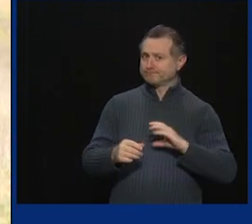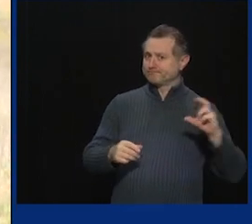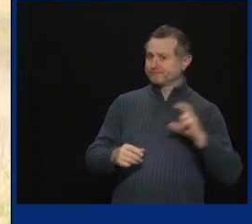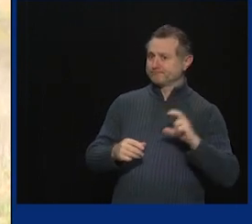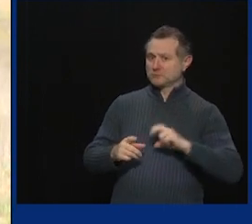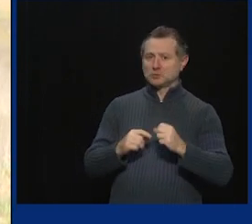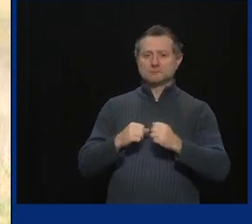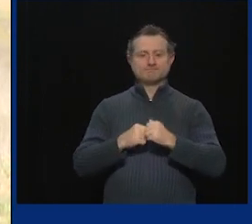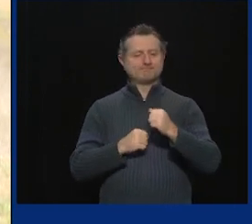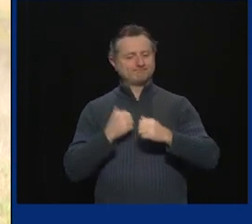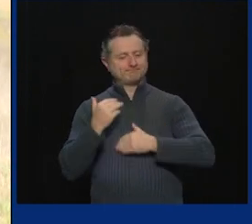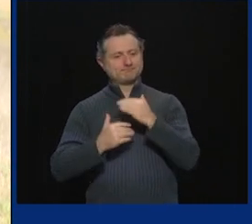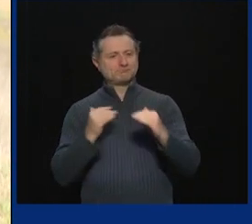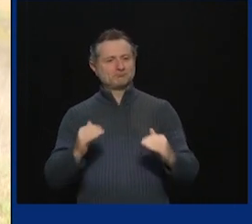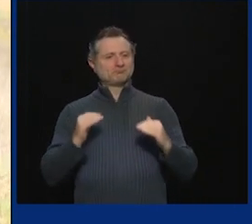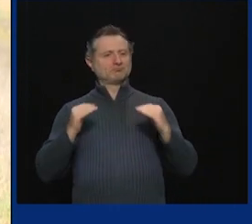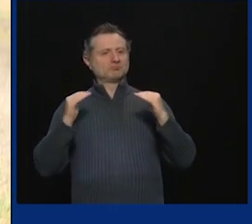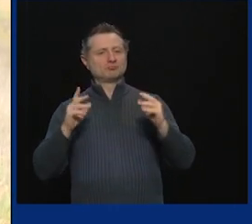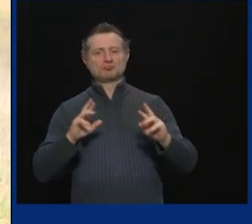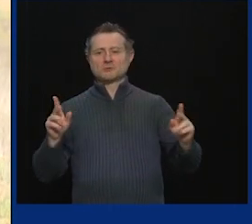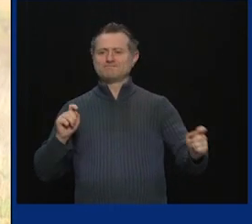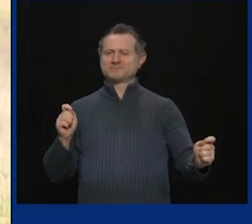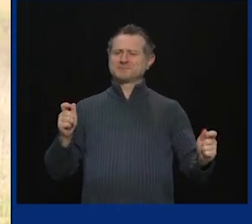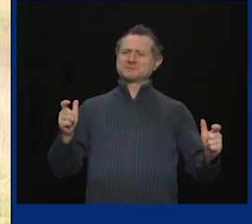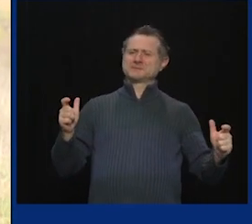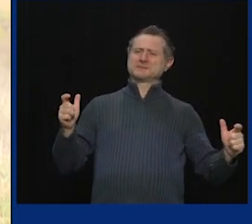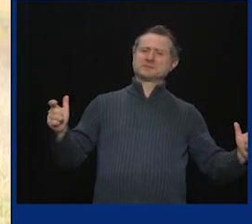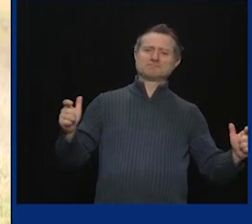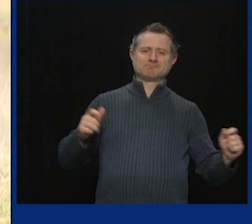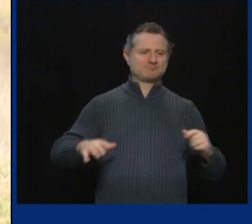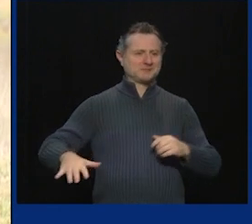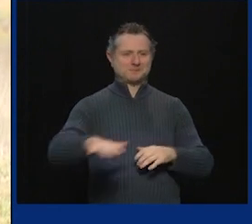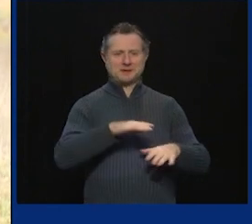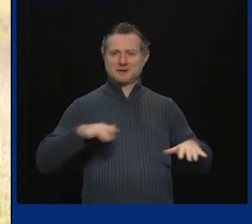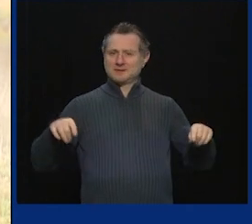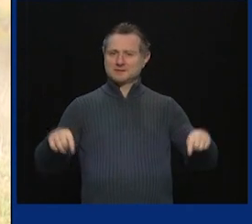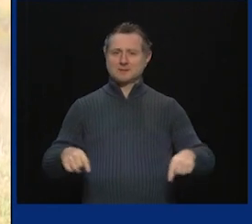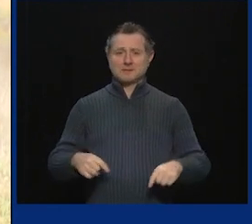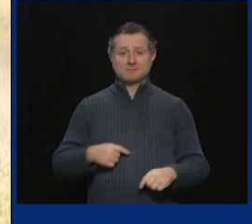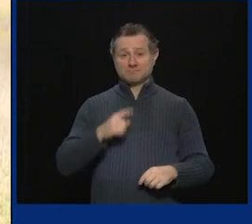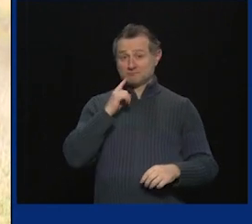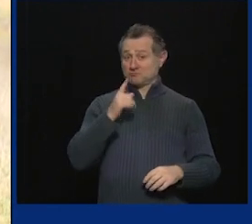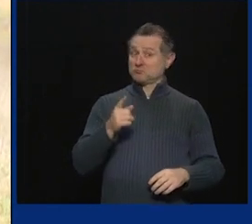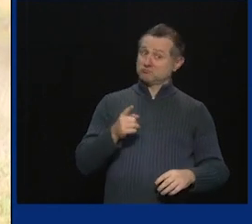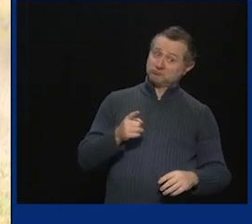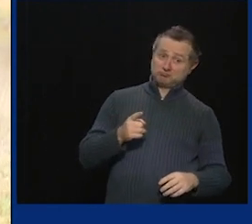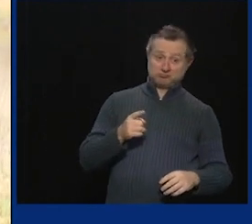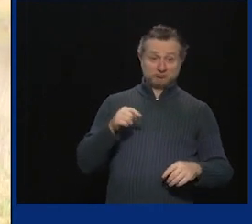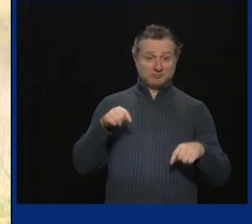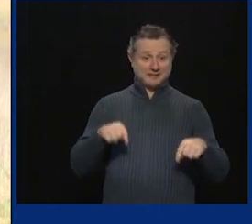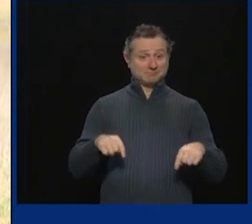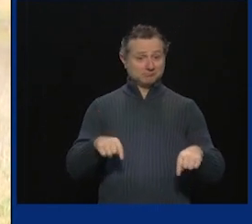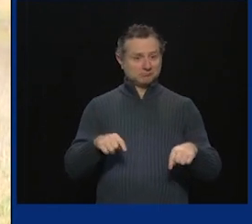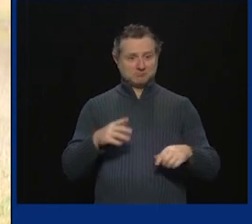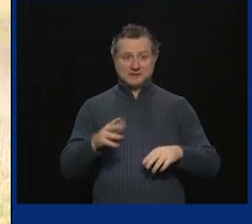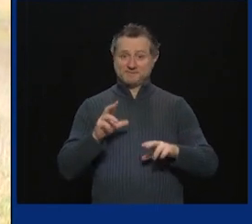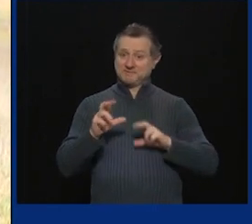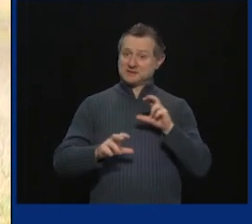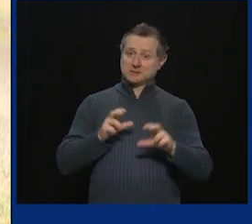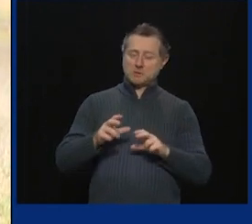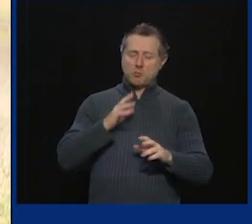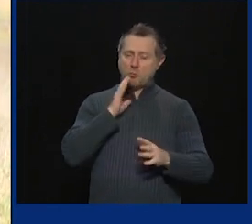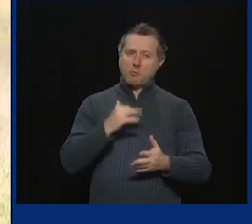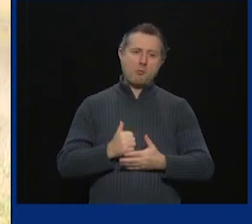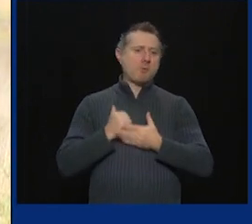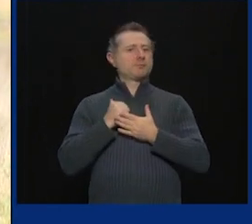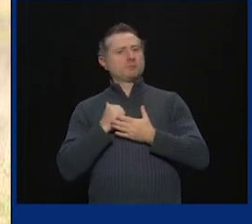of mega sites. There have been great results from this approach. At STAMP, this investment will help us replicate what is occurring at Global Foundries at Luther